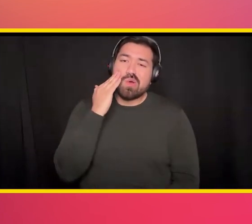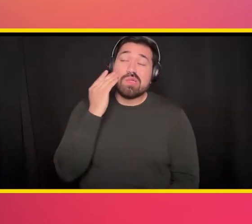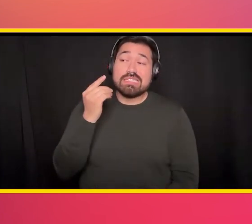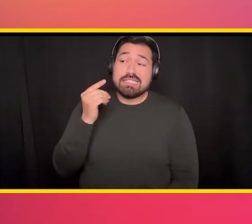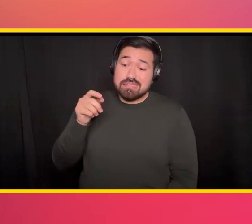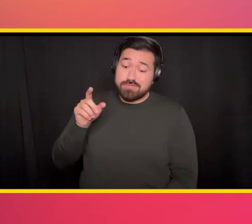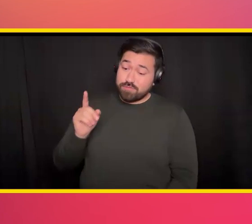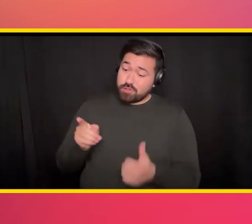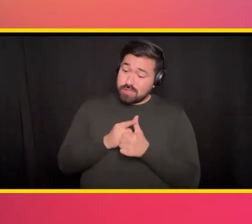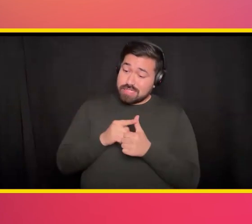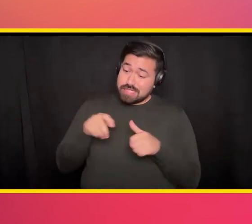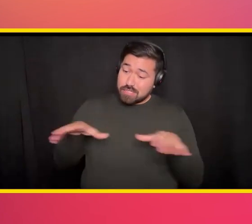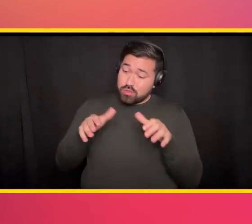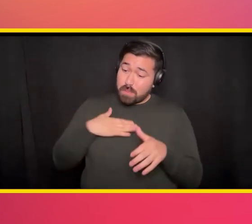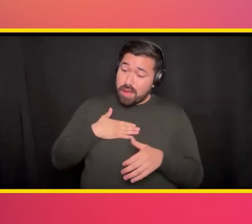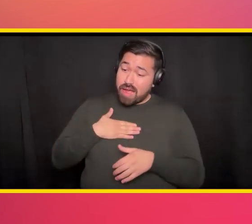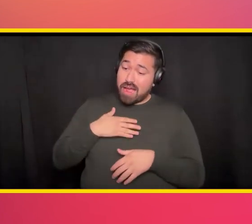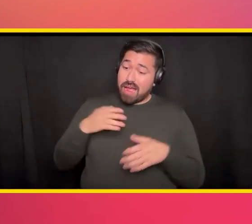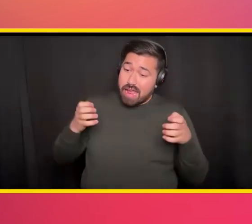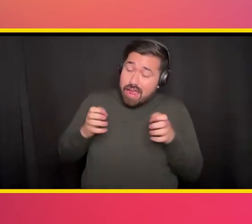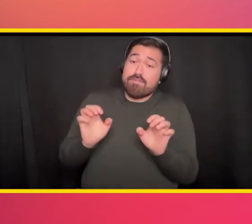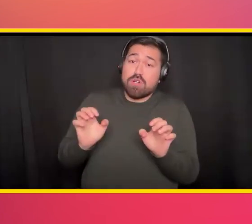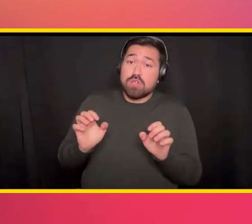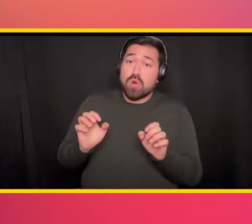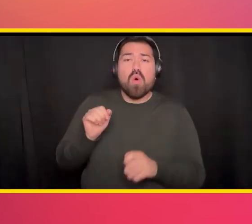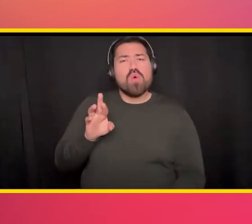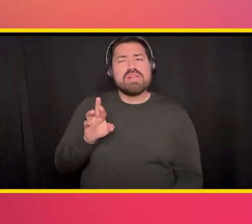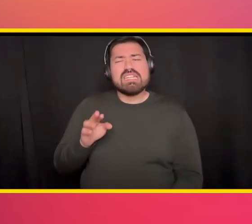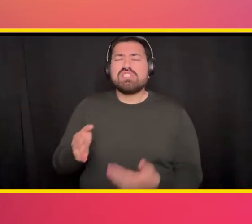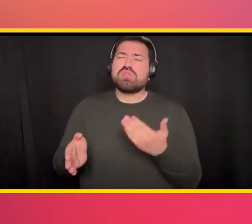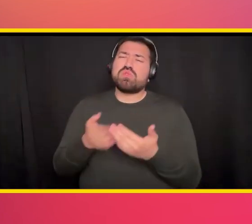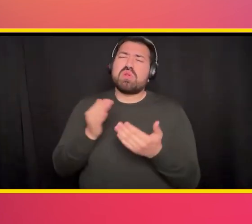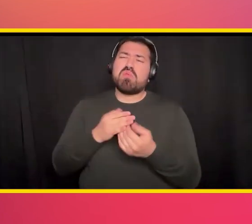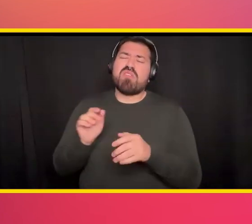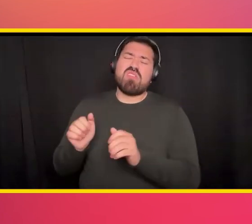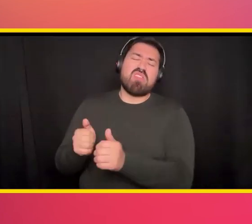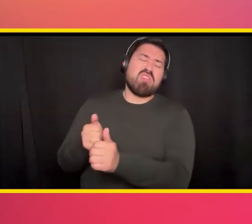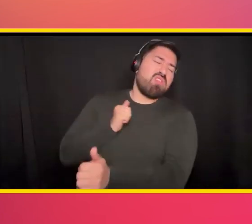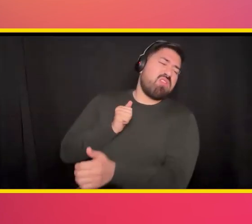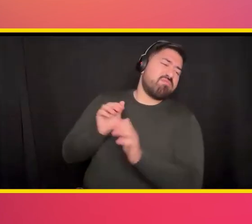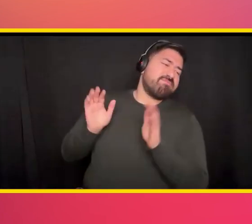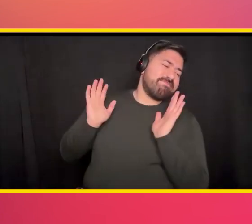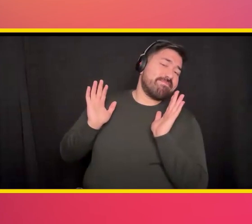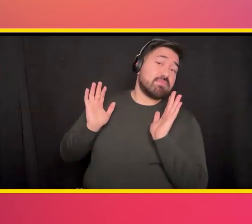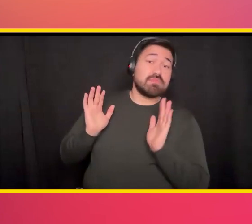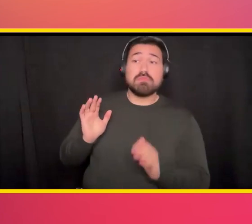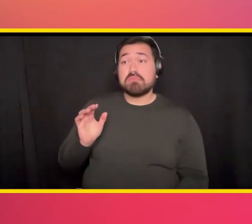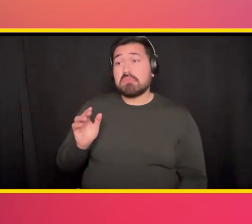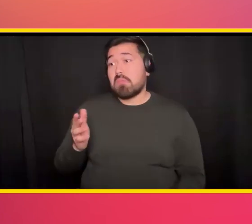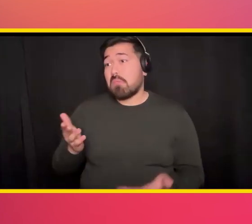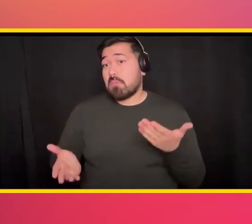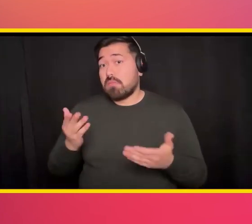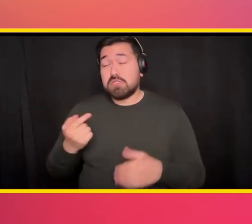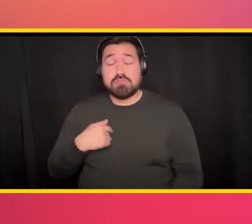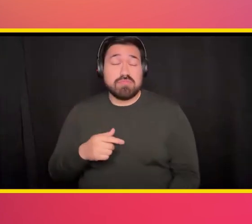effort? Or am I taking the easy way out? And the easy way out would be if you just didn't talk to them at all about